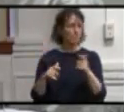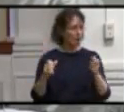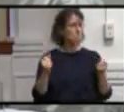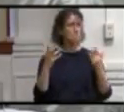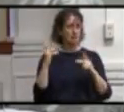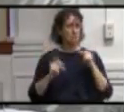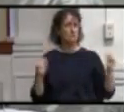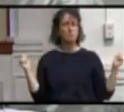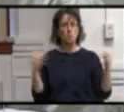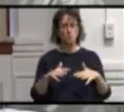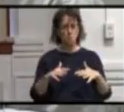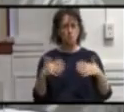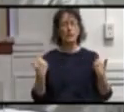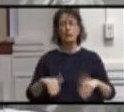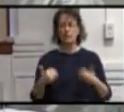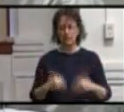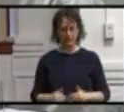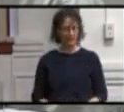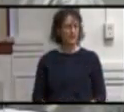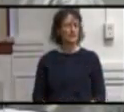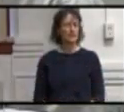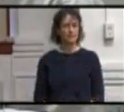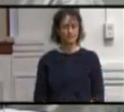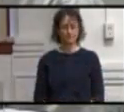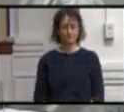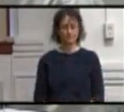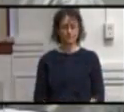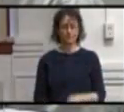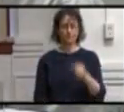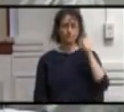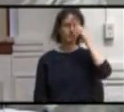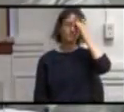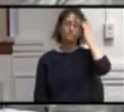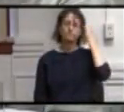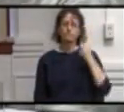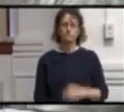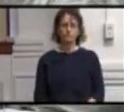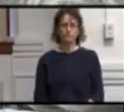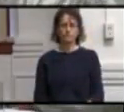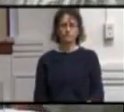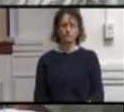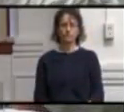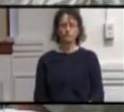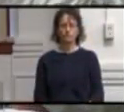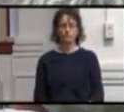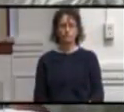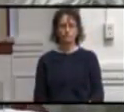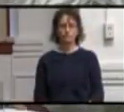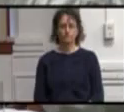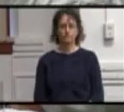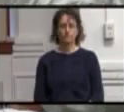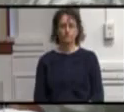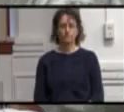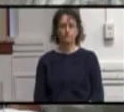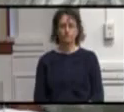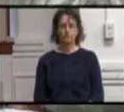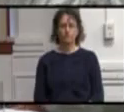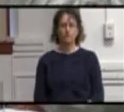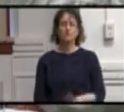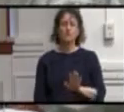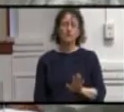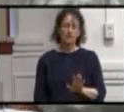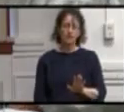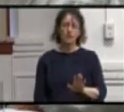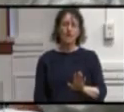proposal. And it looks like what they want to do, and everybody's now trying to make this easy,